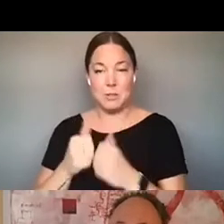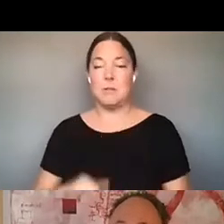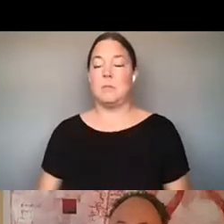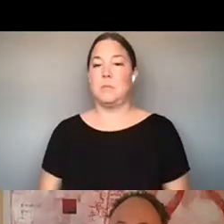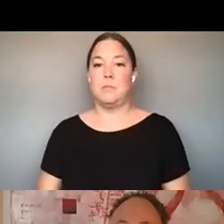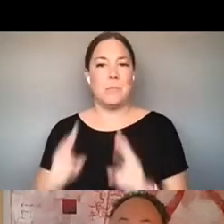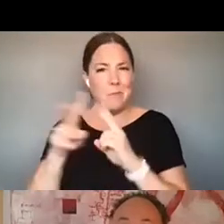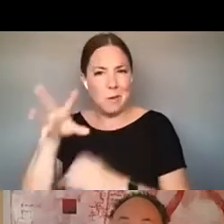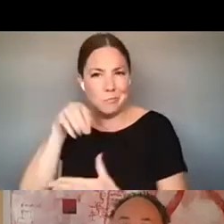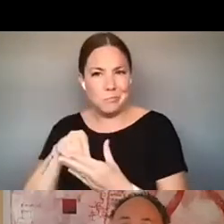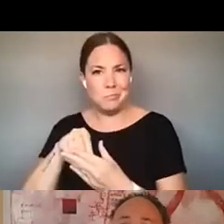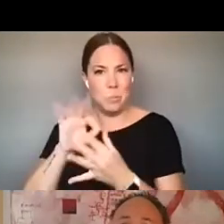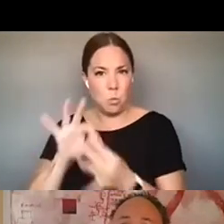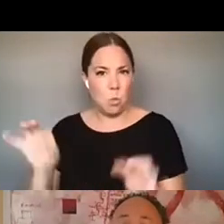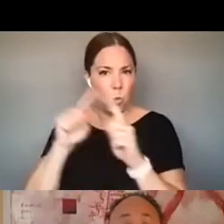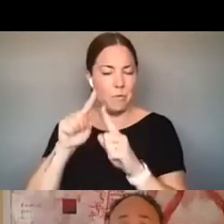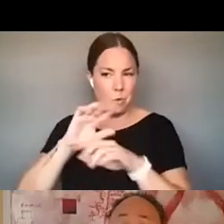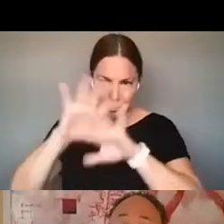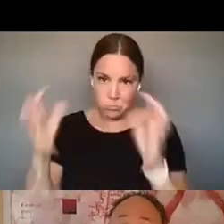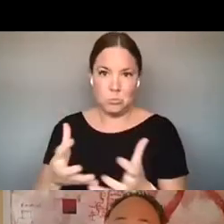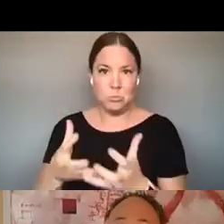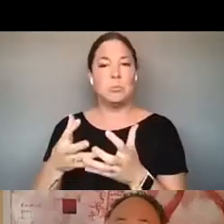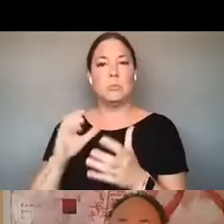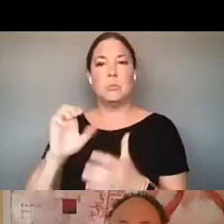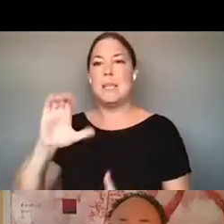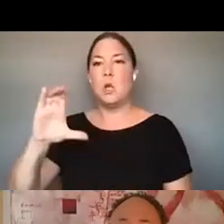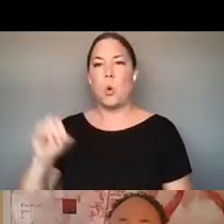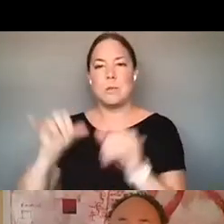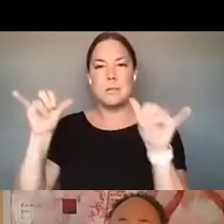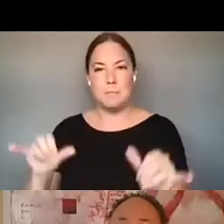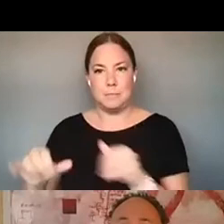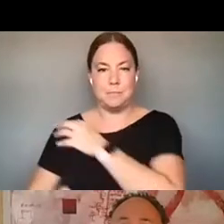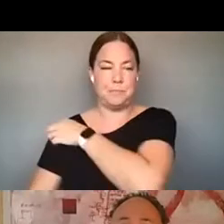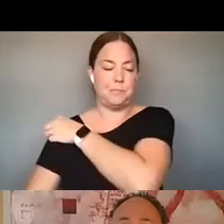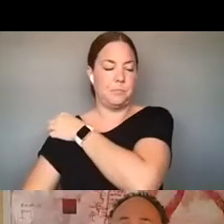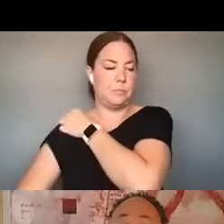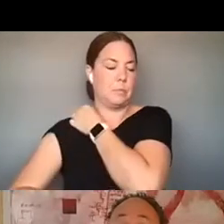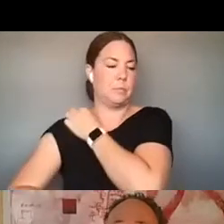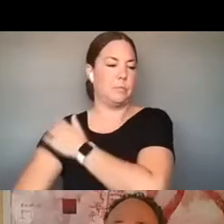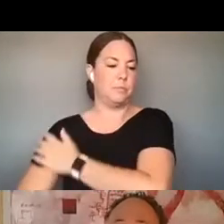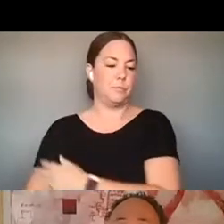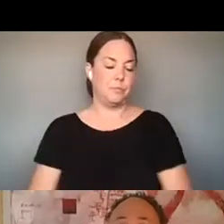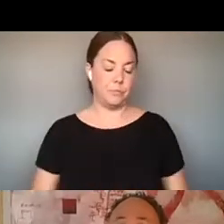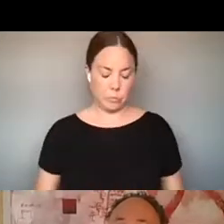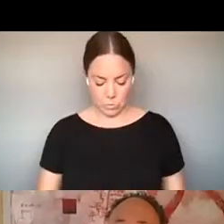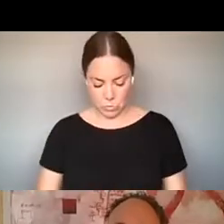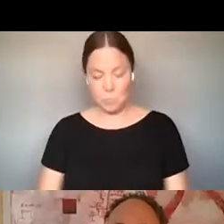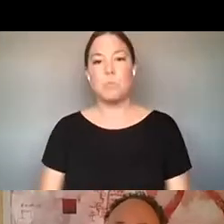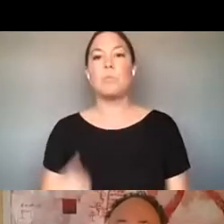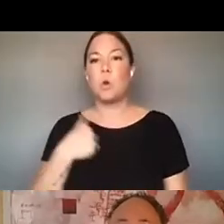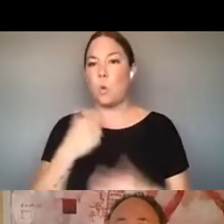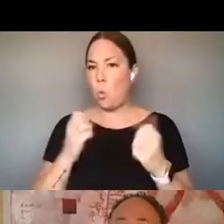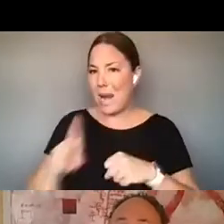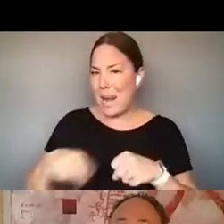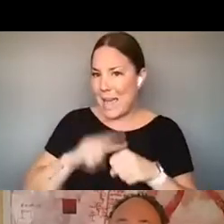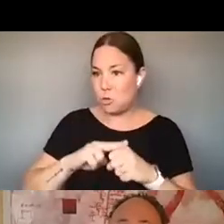arts ecosystem. We view this step as a chance to have a national bottom-up approach